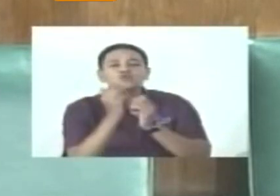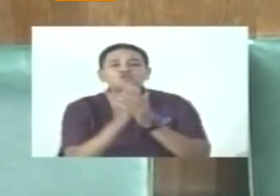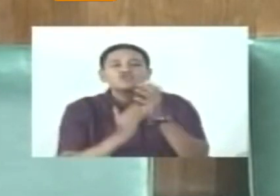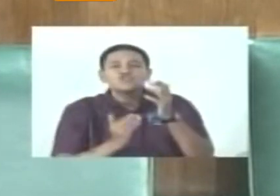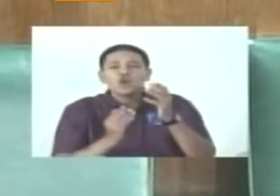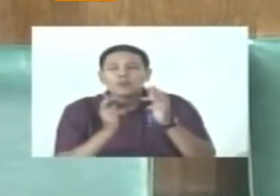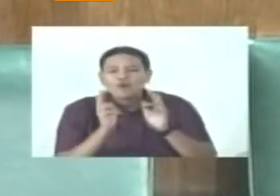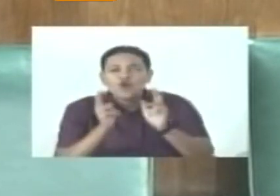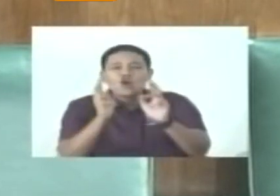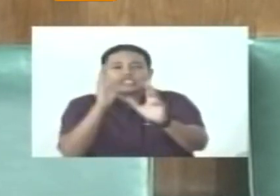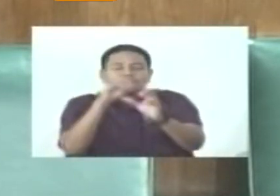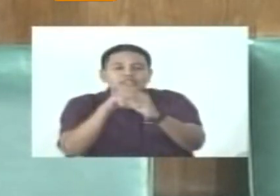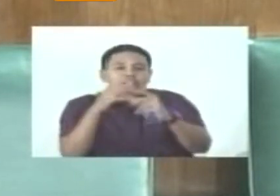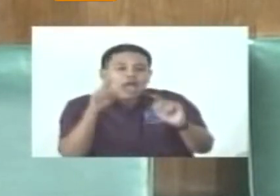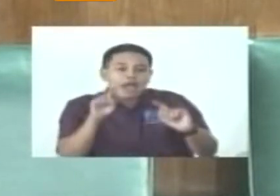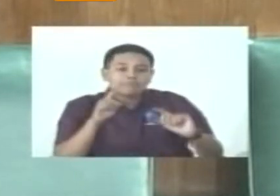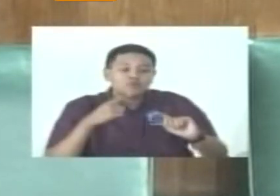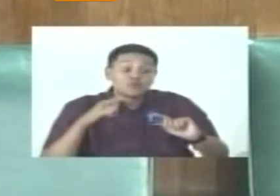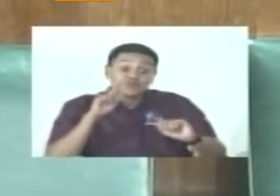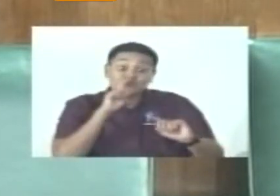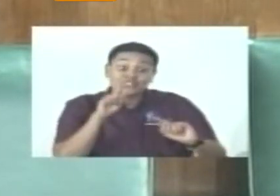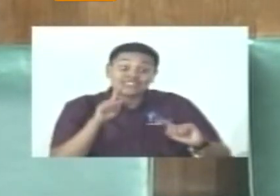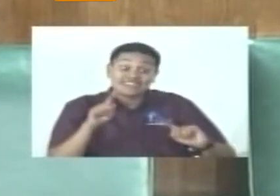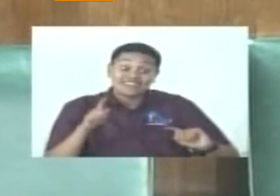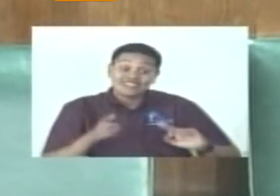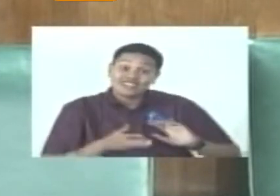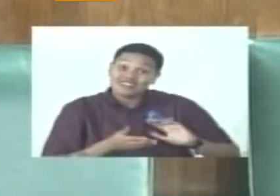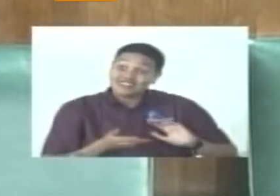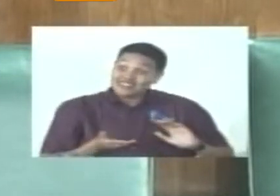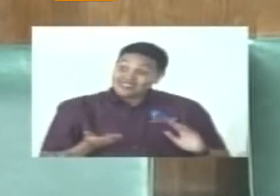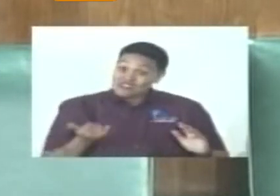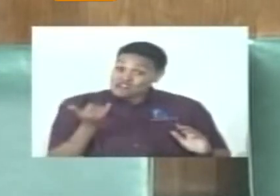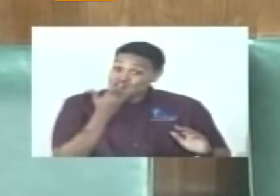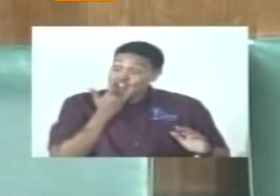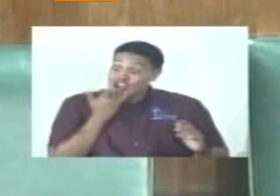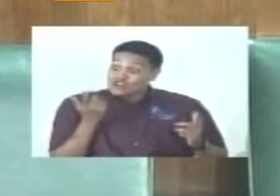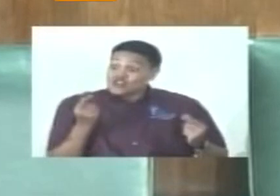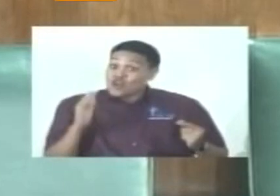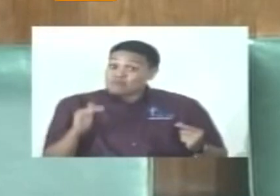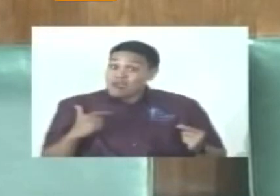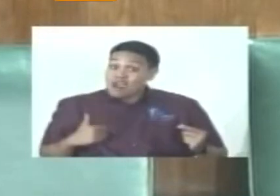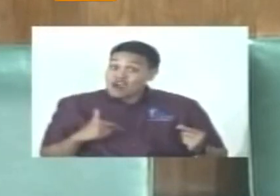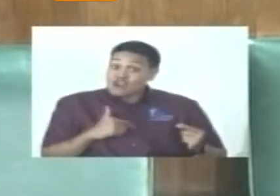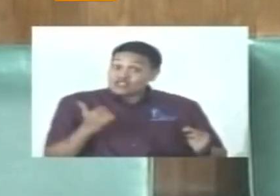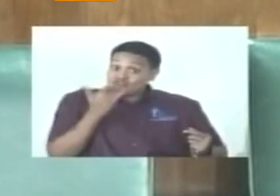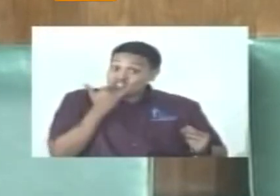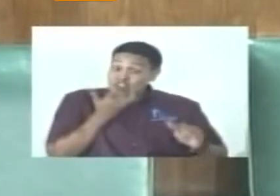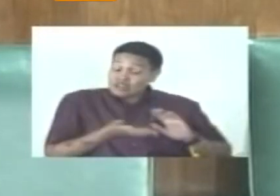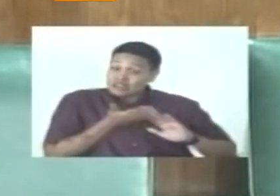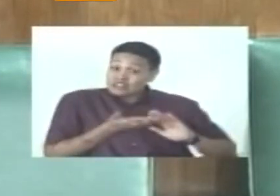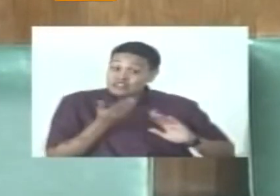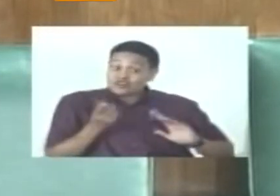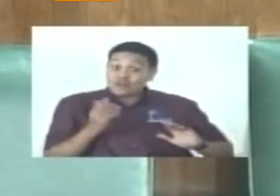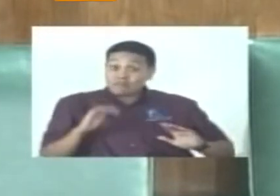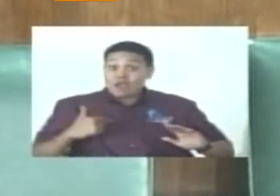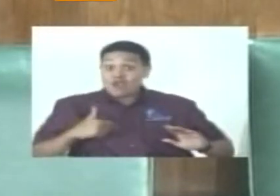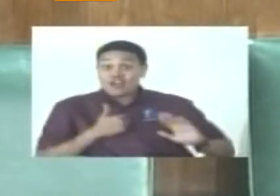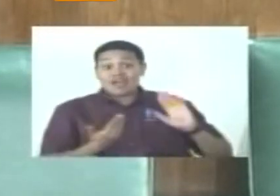of urgency so that the wrongs being done by us against our